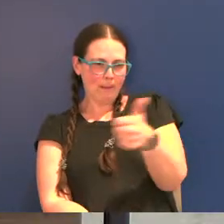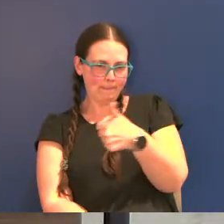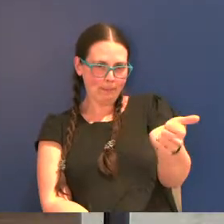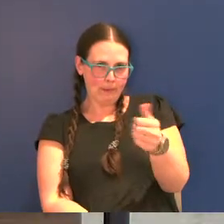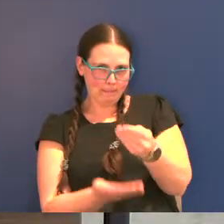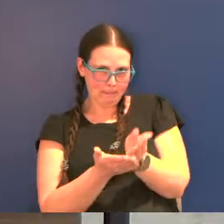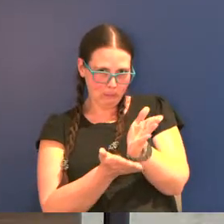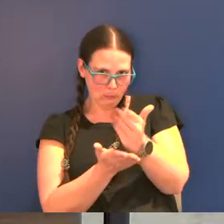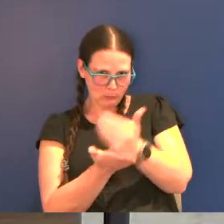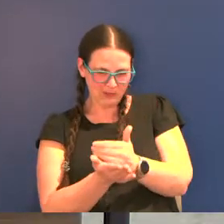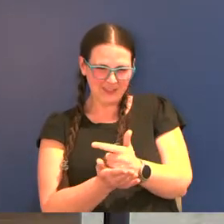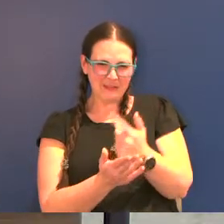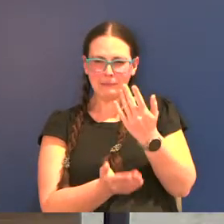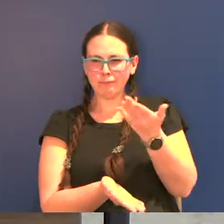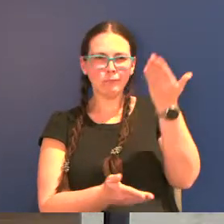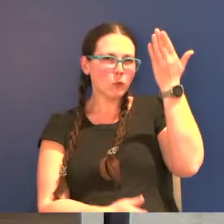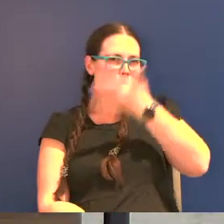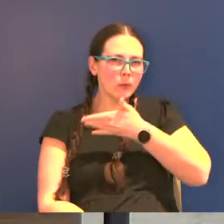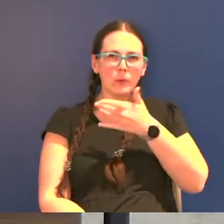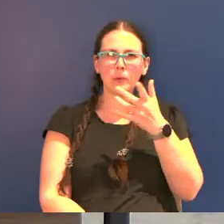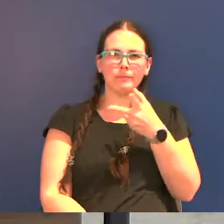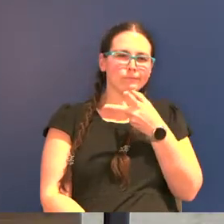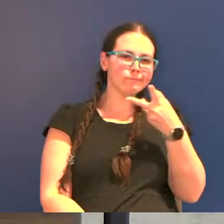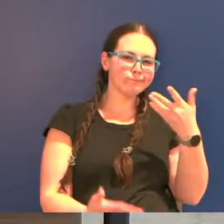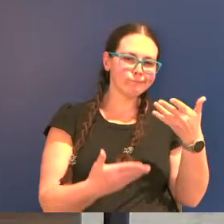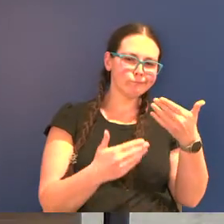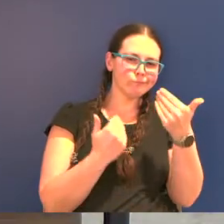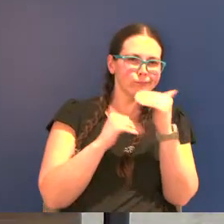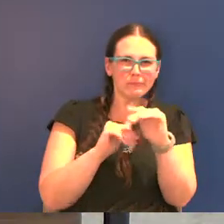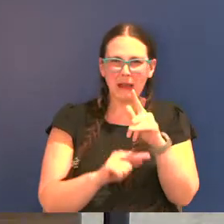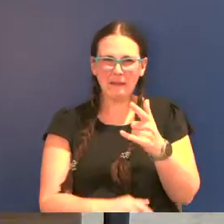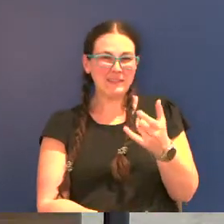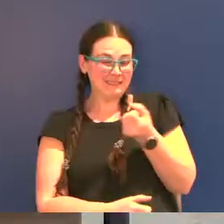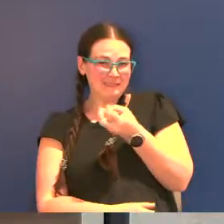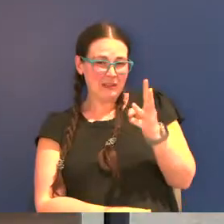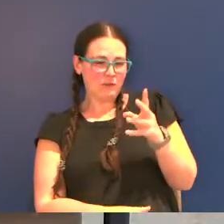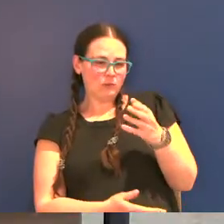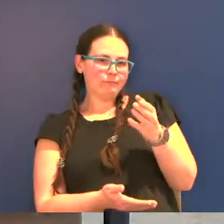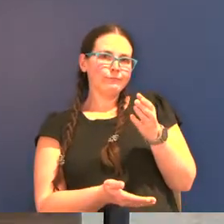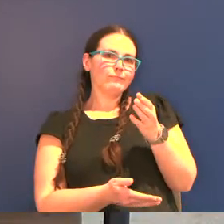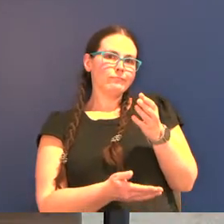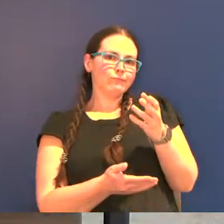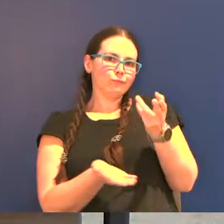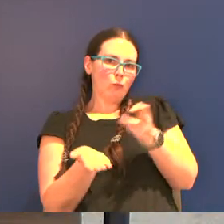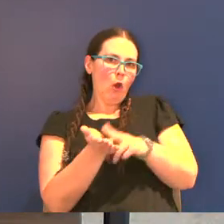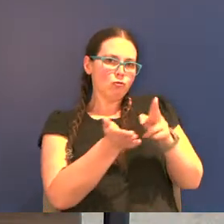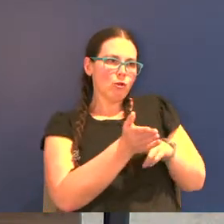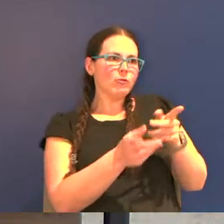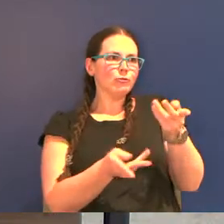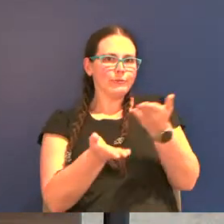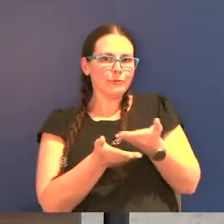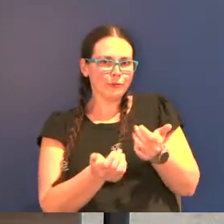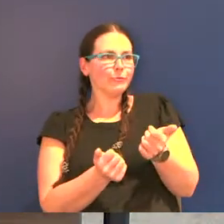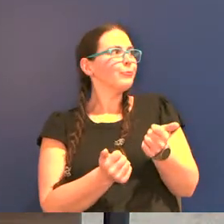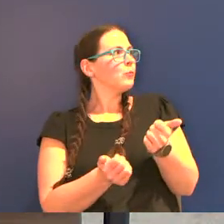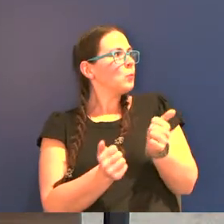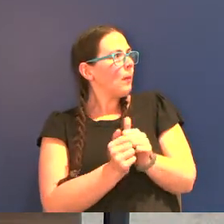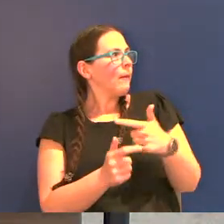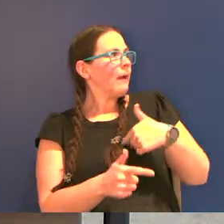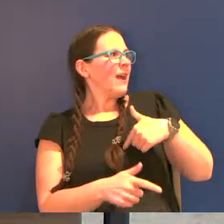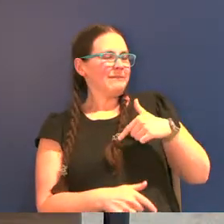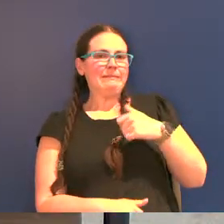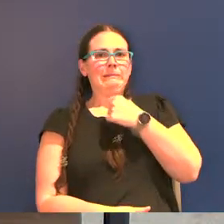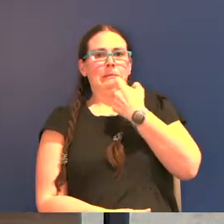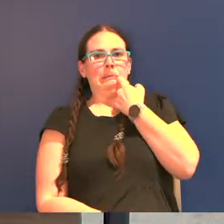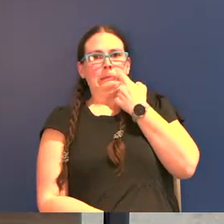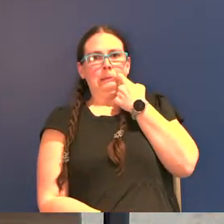overlooked or been cut, and I've got several contractors with me. You gotta understand, I just got off a school bus, so I apologize for being late, and I thank you very much for letting me be